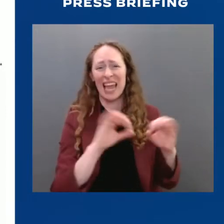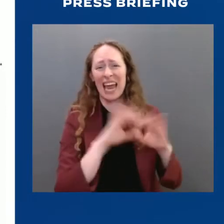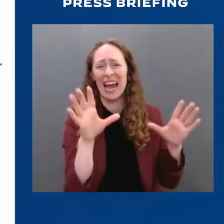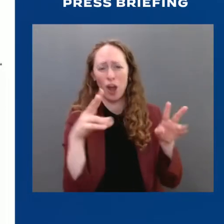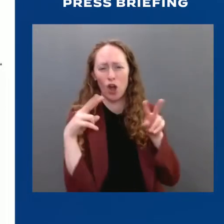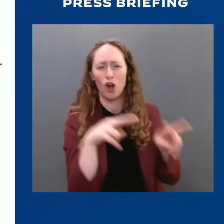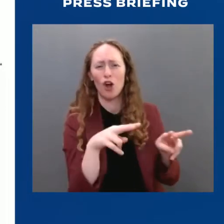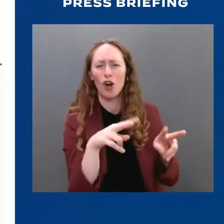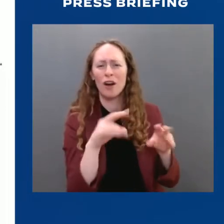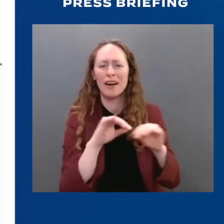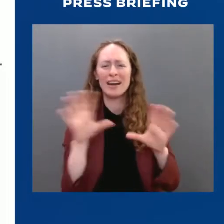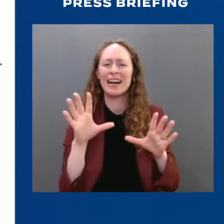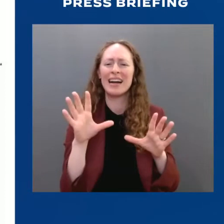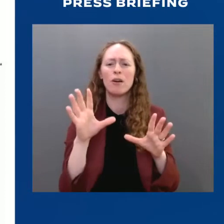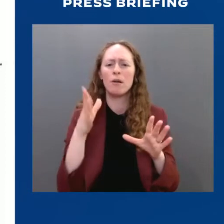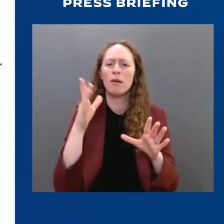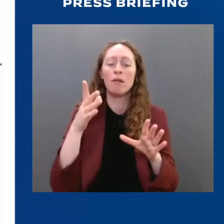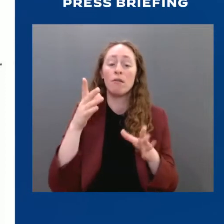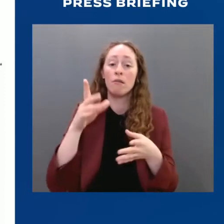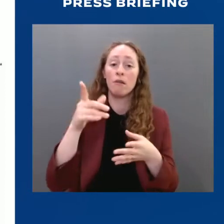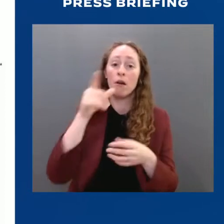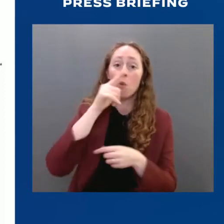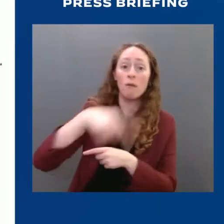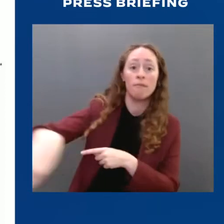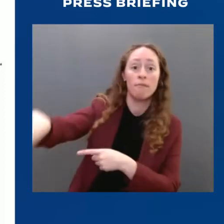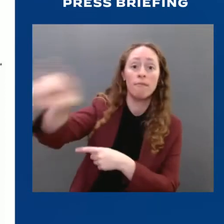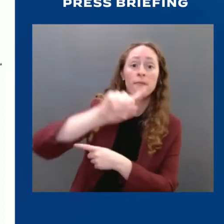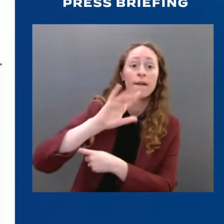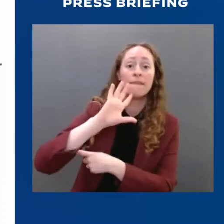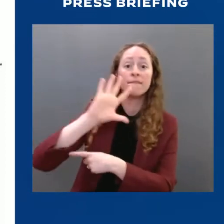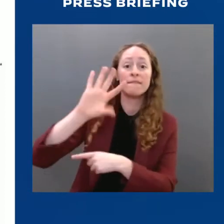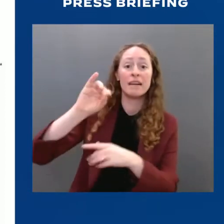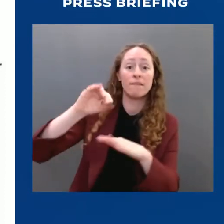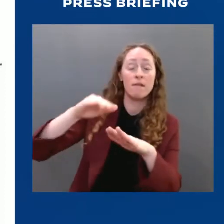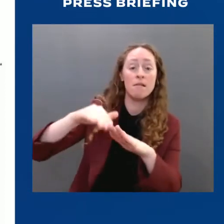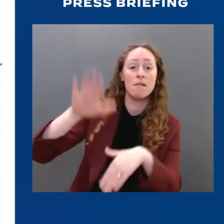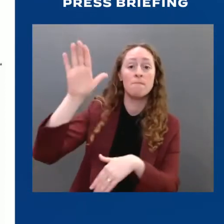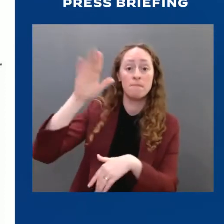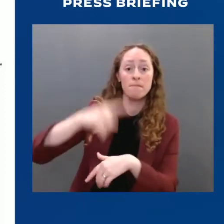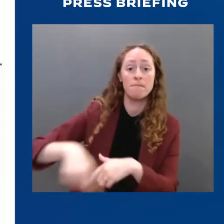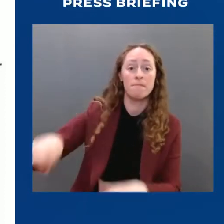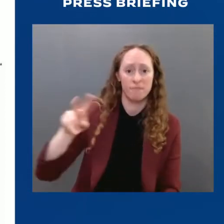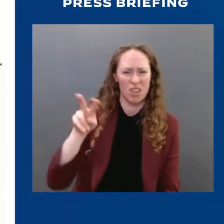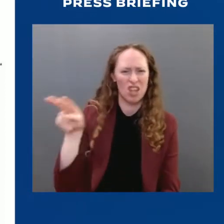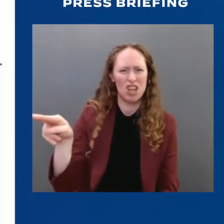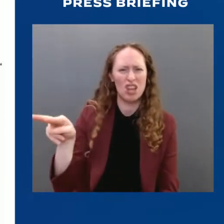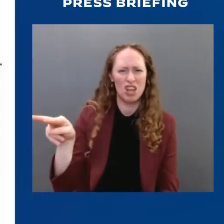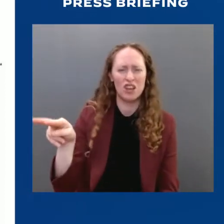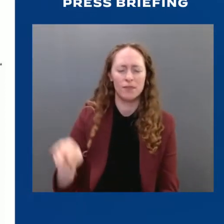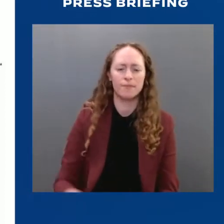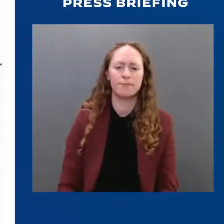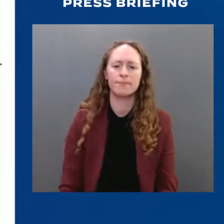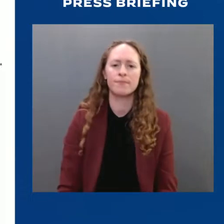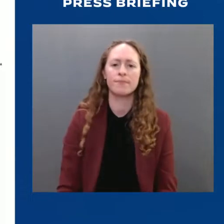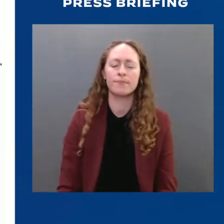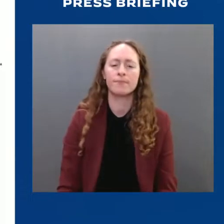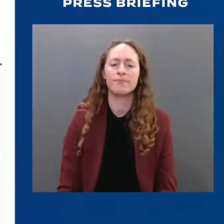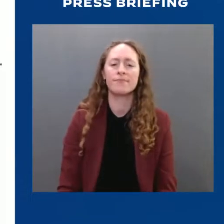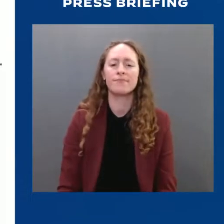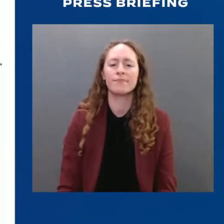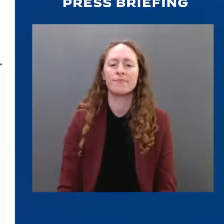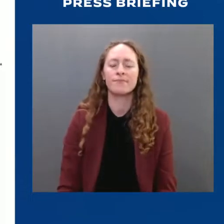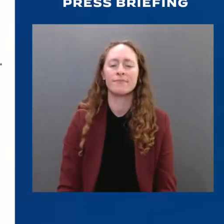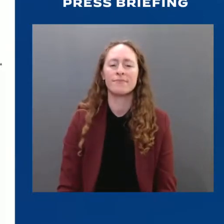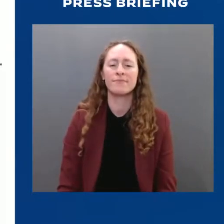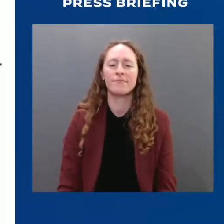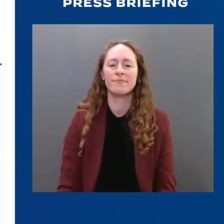one booster dose, represented by the navy blue line, had 4 times the risk of dying from COVID-19 compared to those who